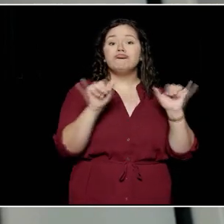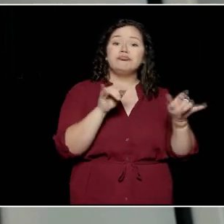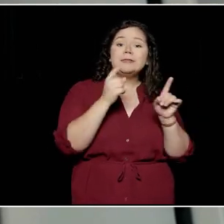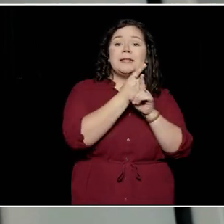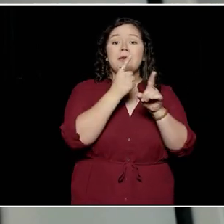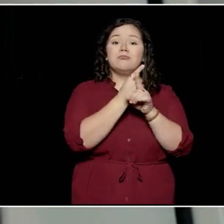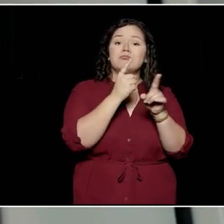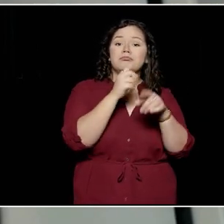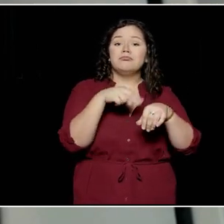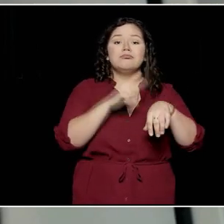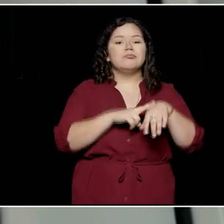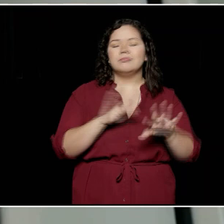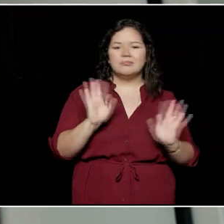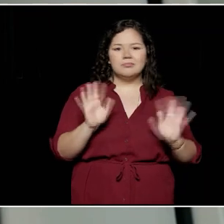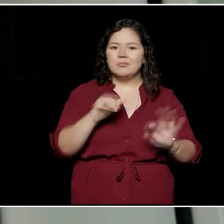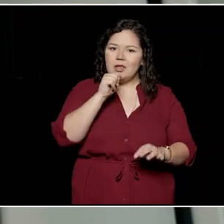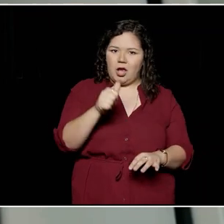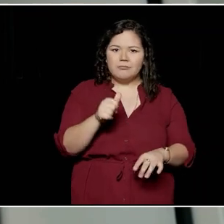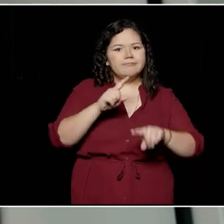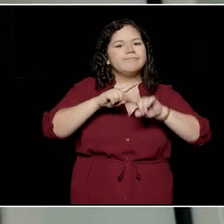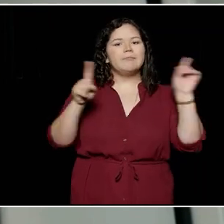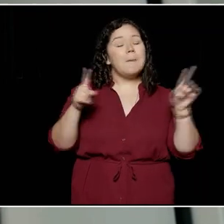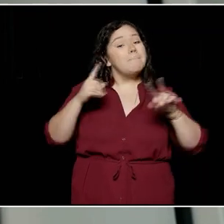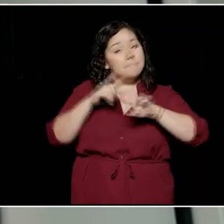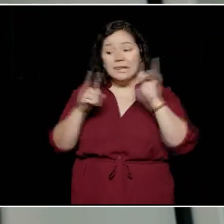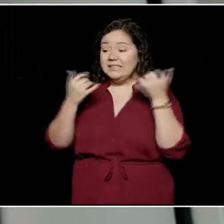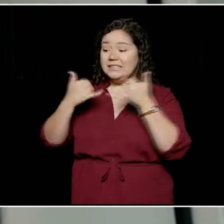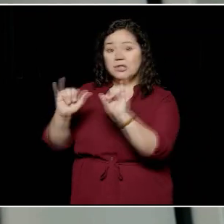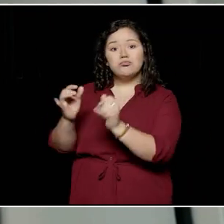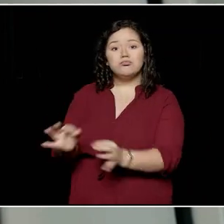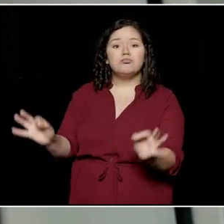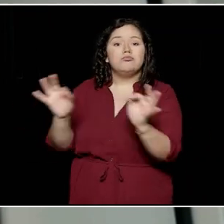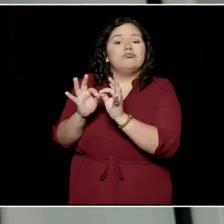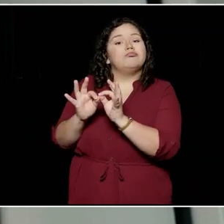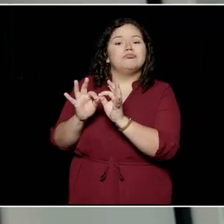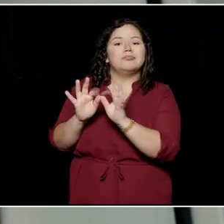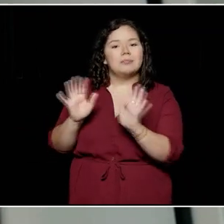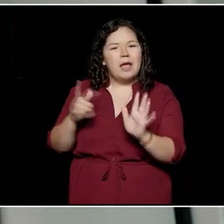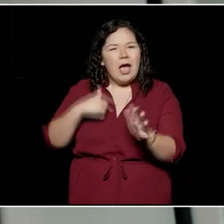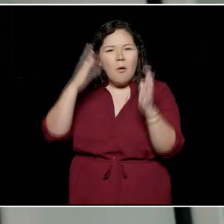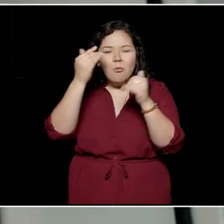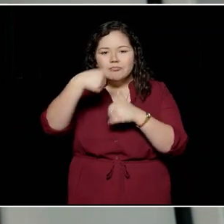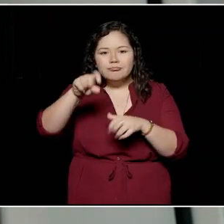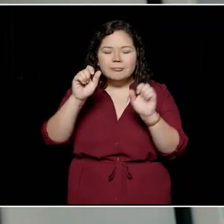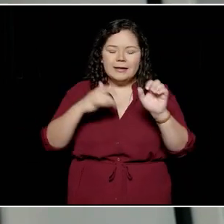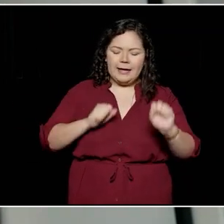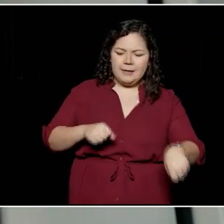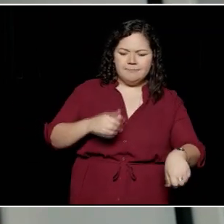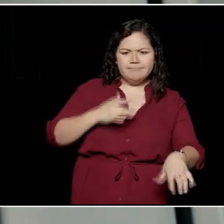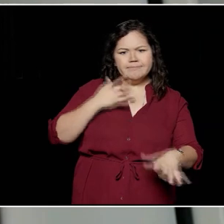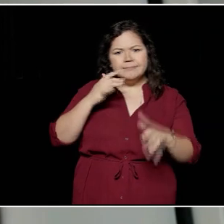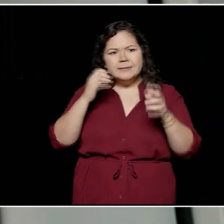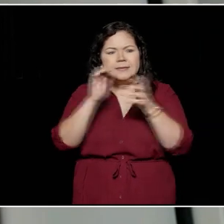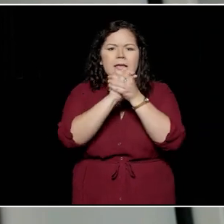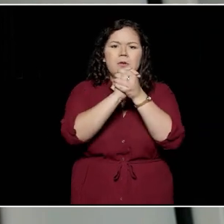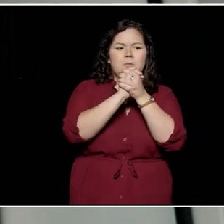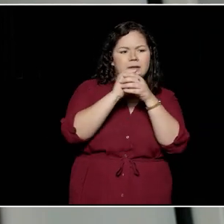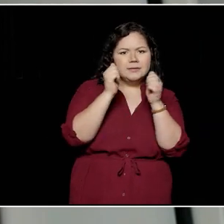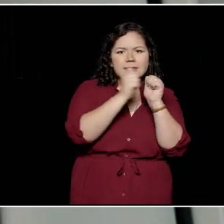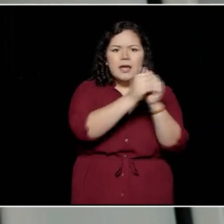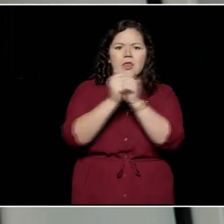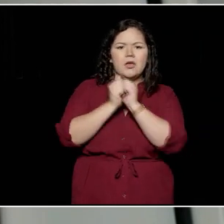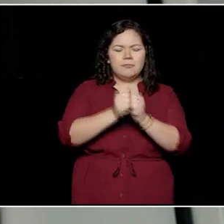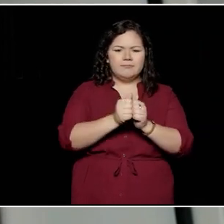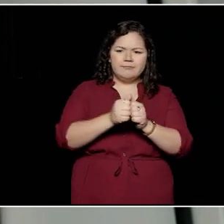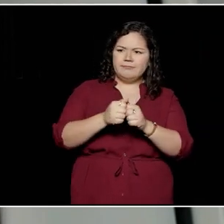has not changed is their significance. It's time to rejoice in your accomplishments, to celebrate with your peers